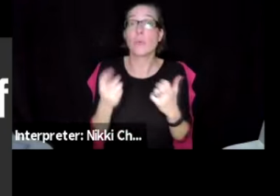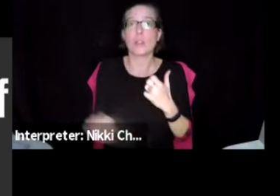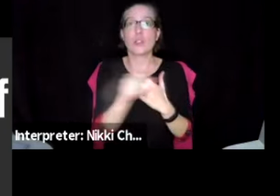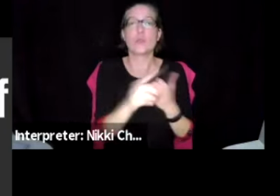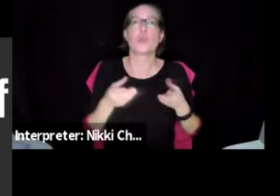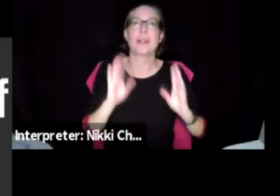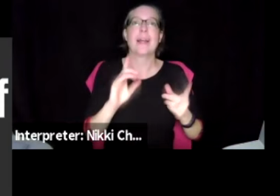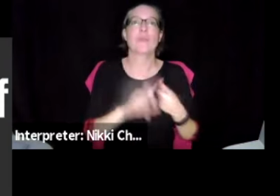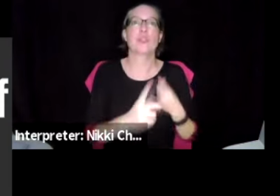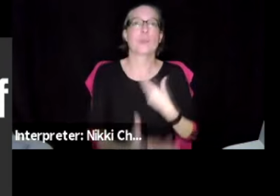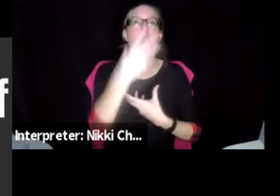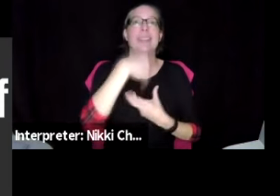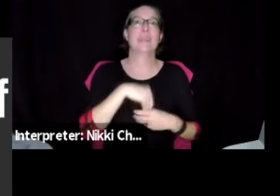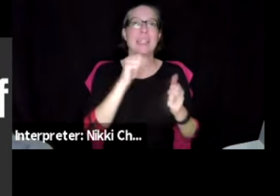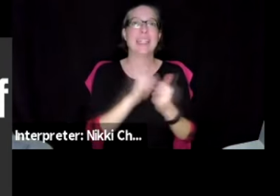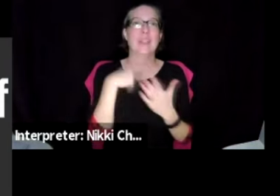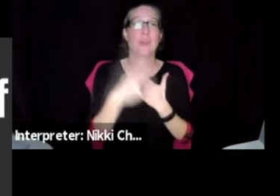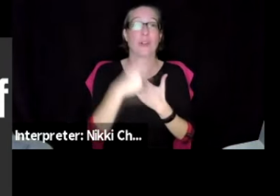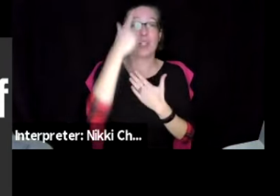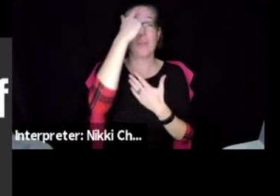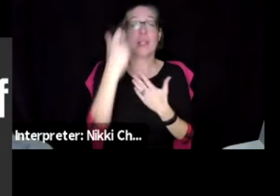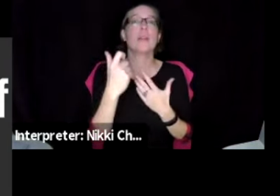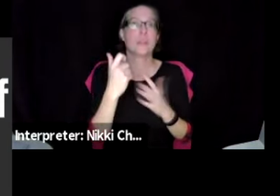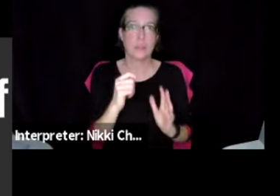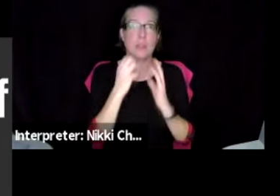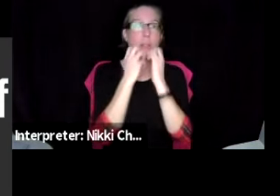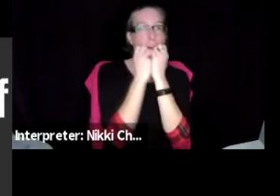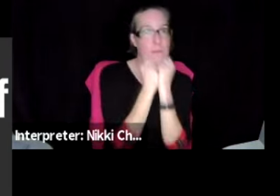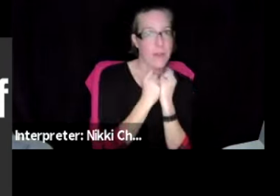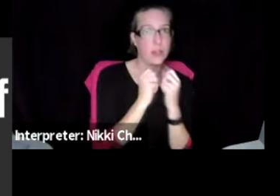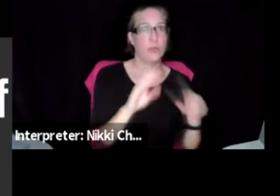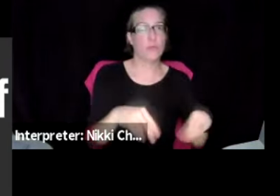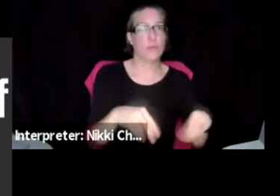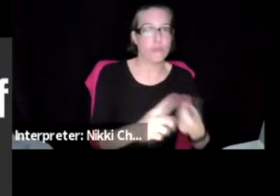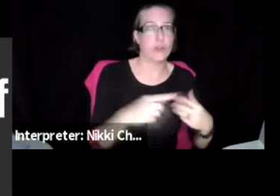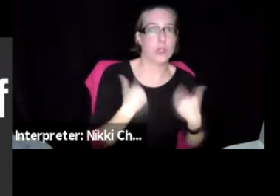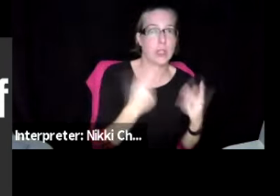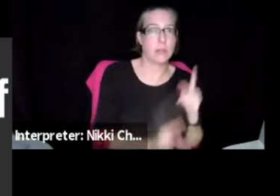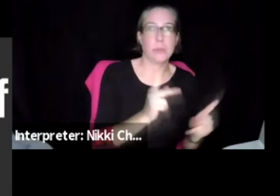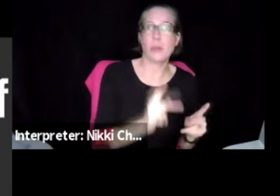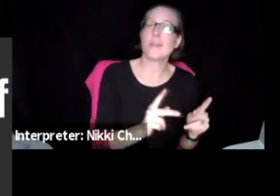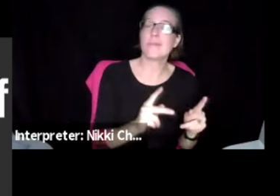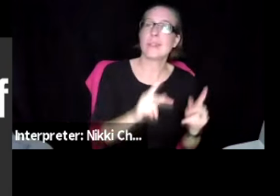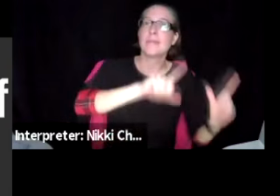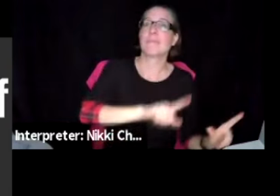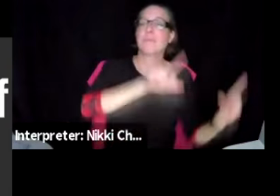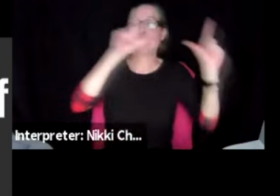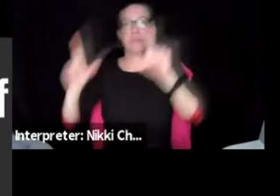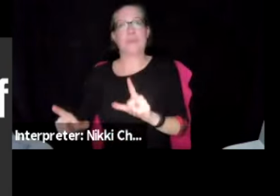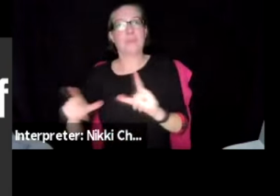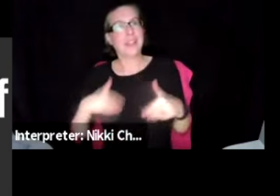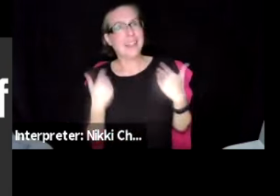because of the value of the experience that it brings to young people. Instead, you want to view young people as resources and respect